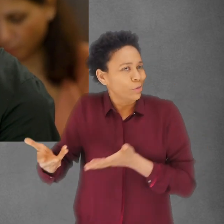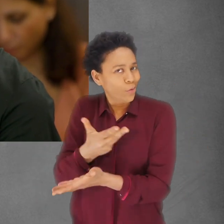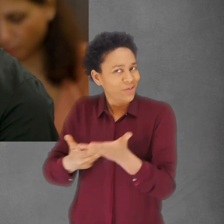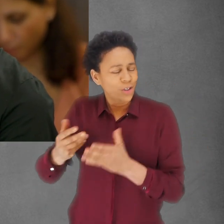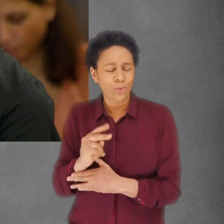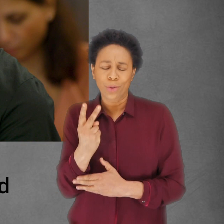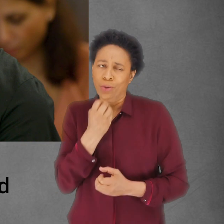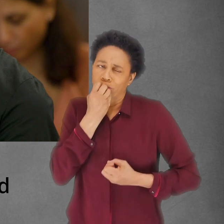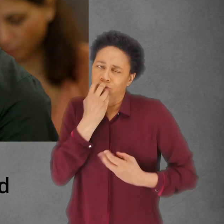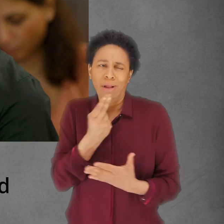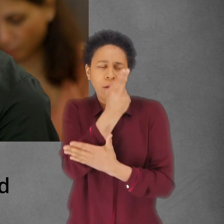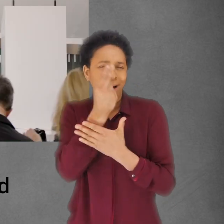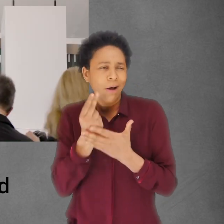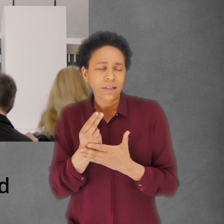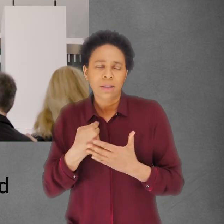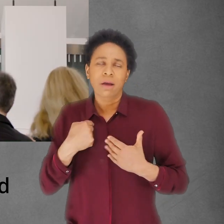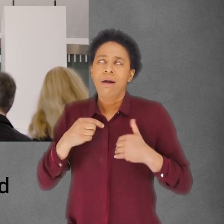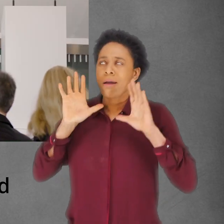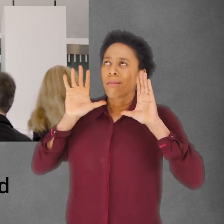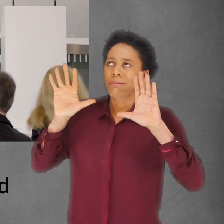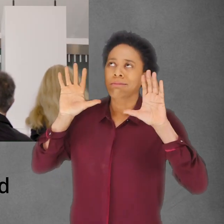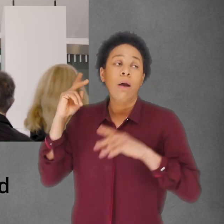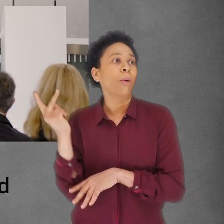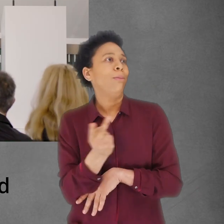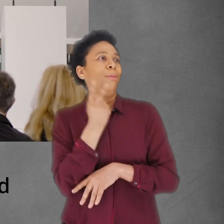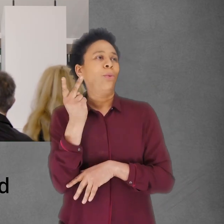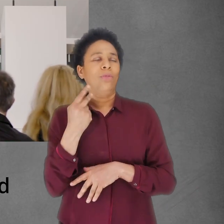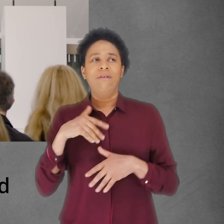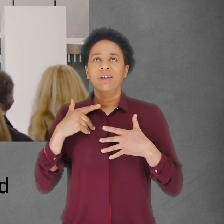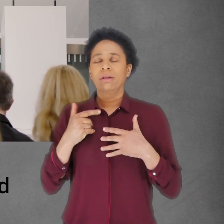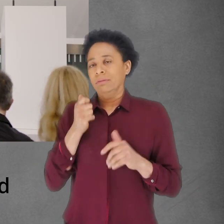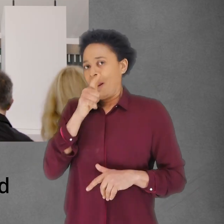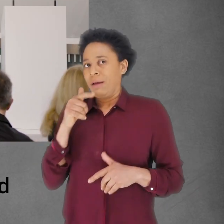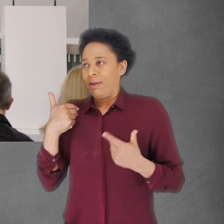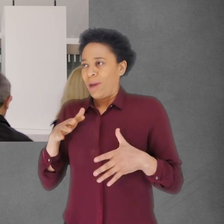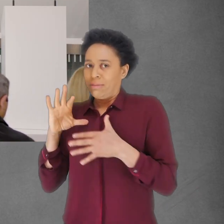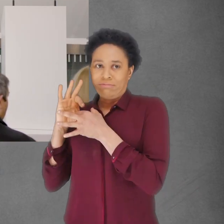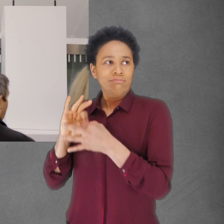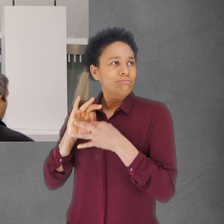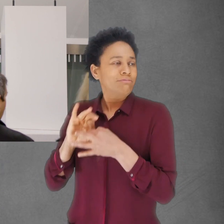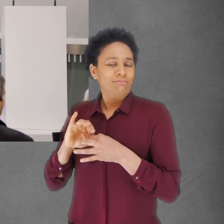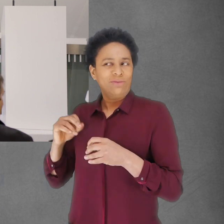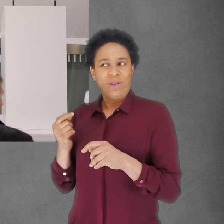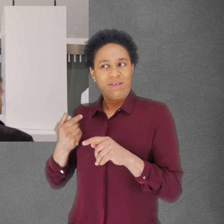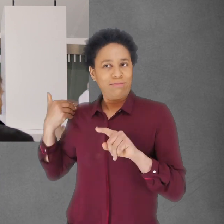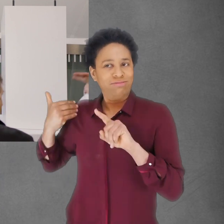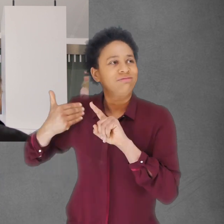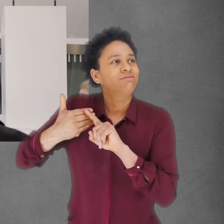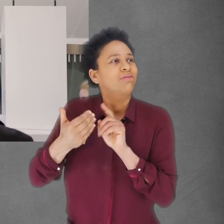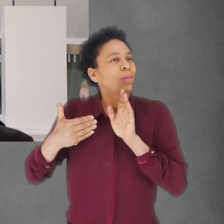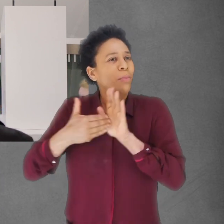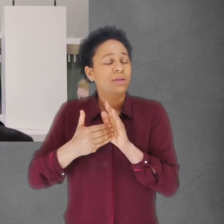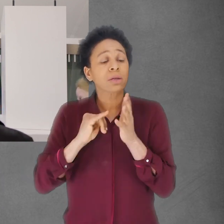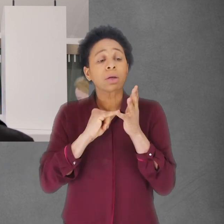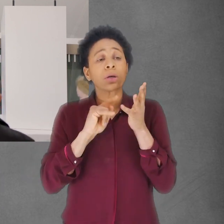moderating this conversation with two artists that I absolutely adore and have been very privileged to work with in the